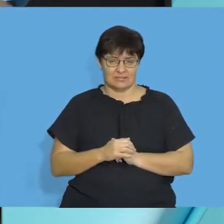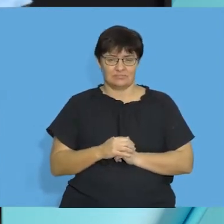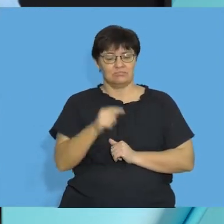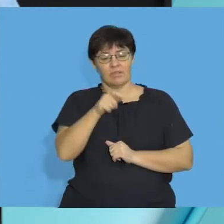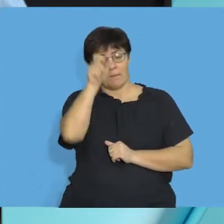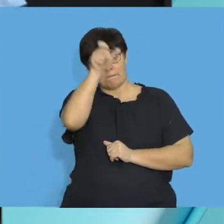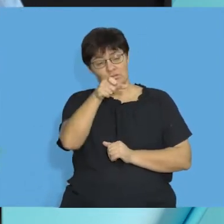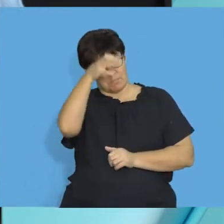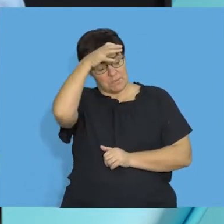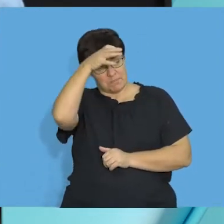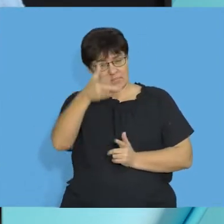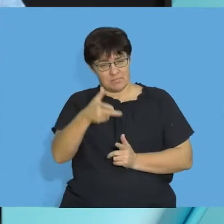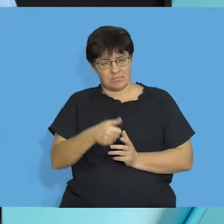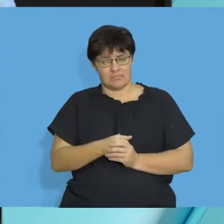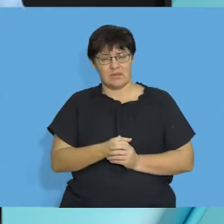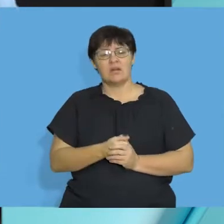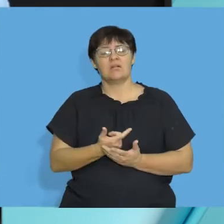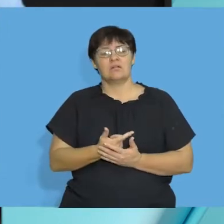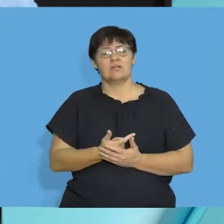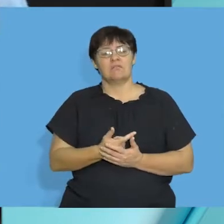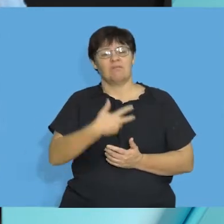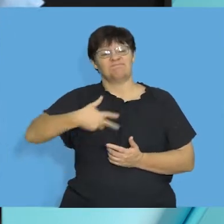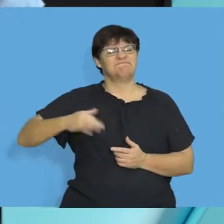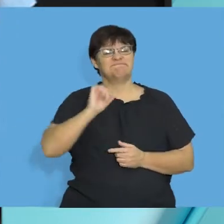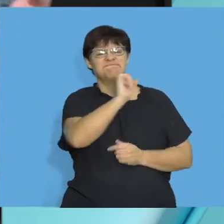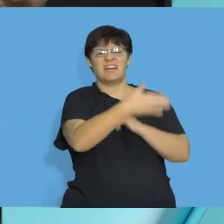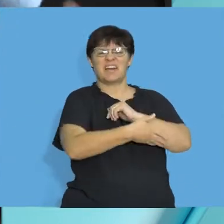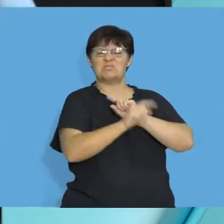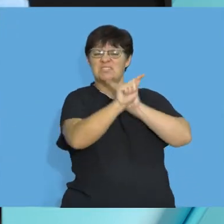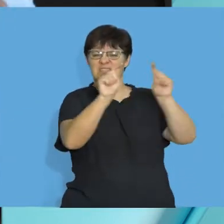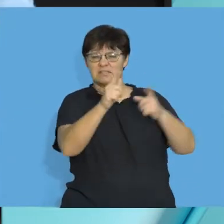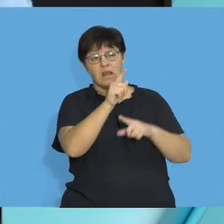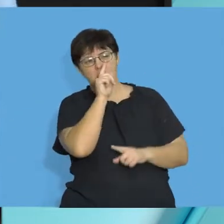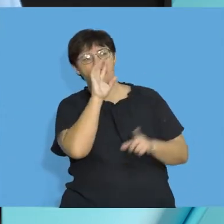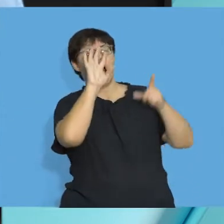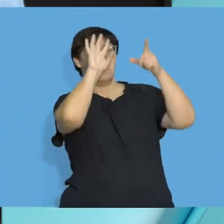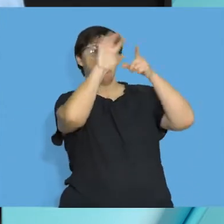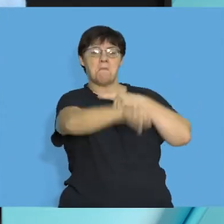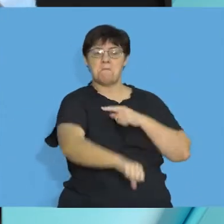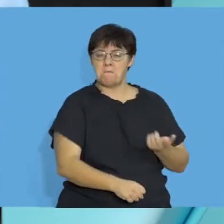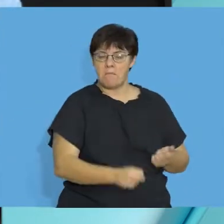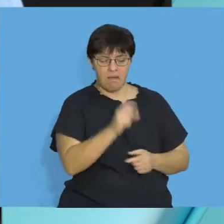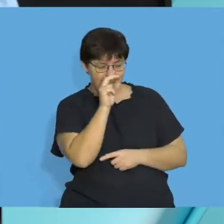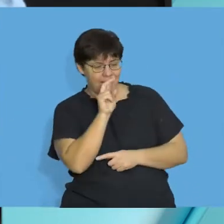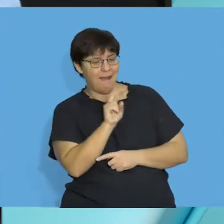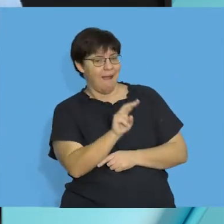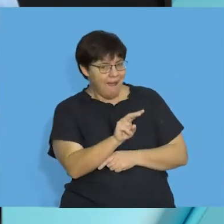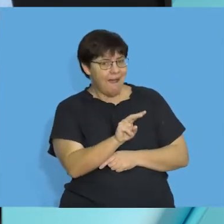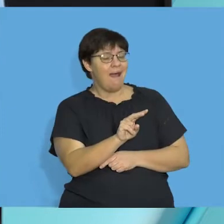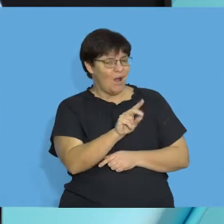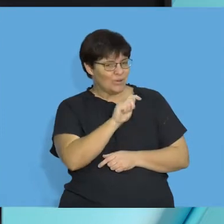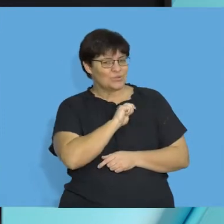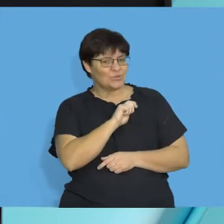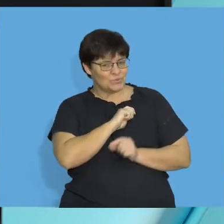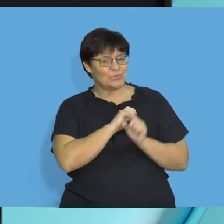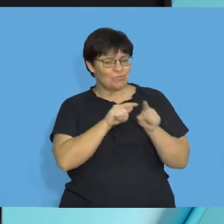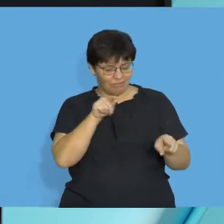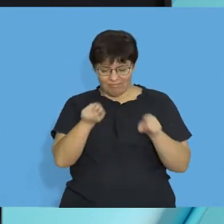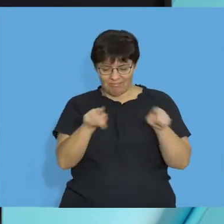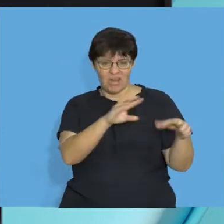physicist from one of the Scandinavian countries, it was a breakthrough to be able to see that there was a relationship